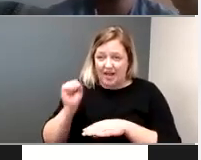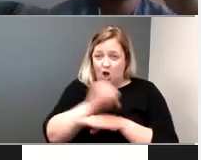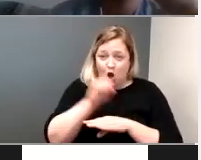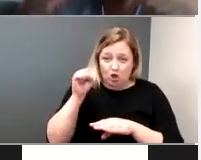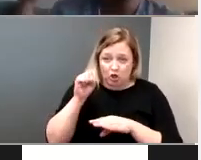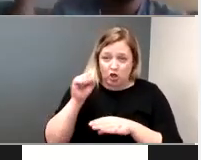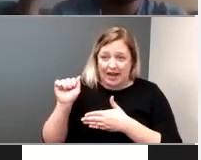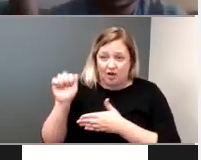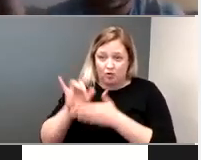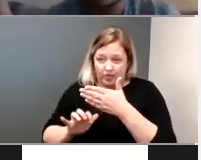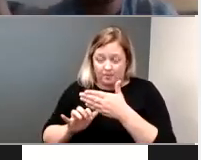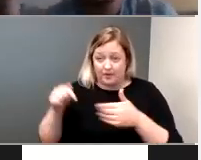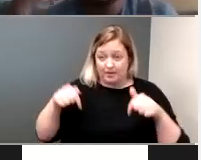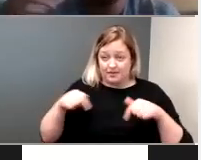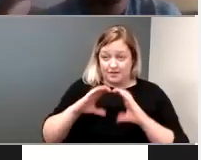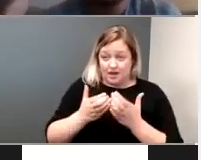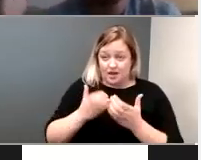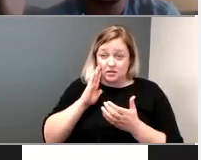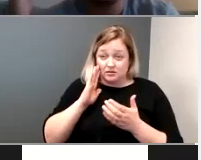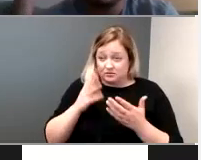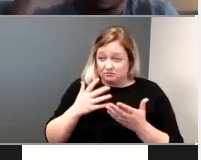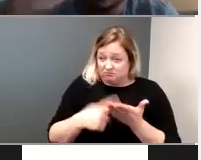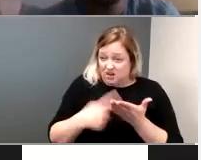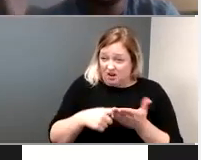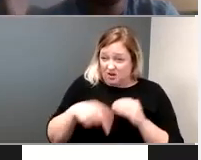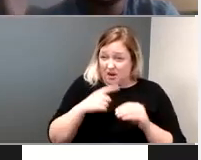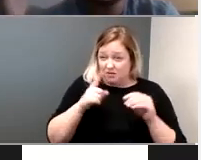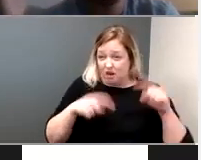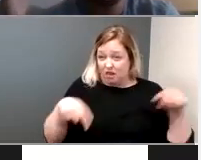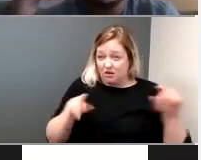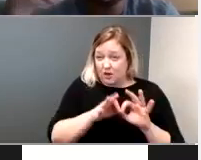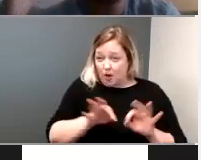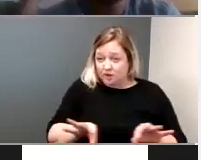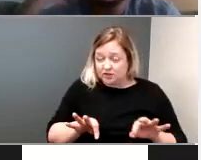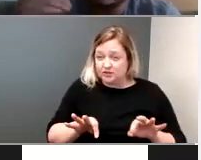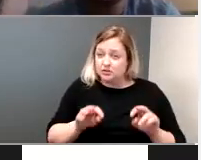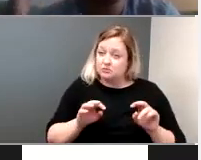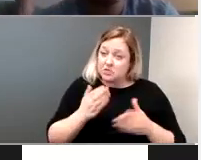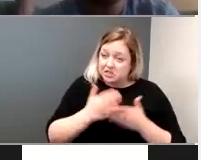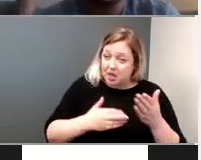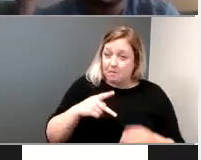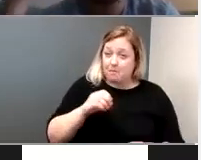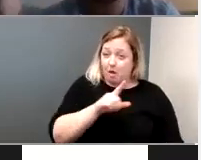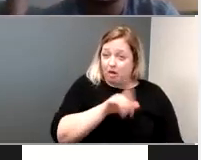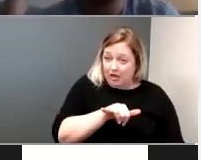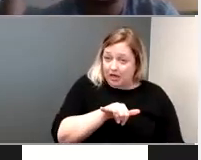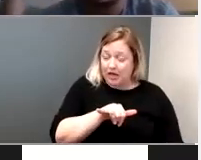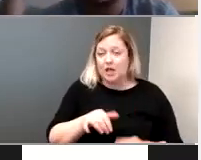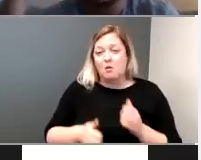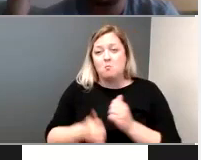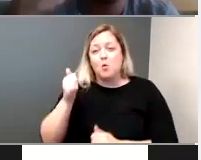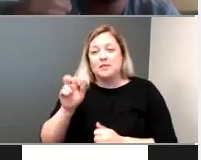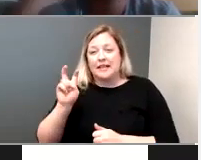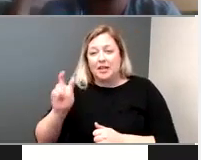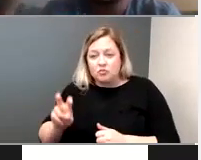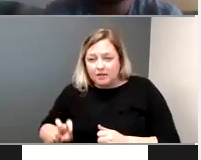talked about different equations, and we also looked at polynomial equations, but mainly iterative complexity